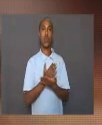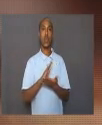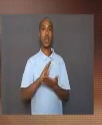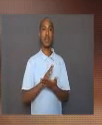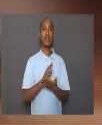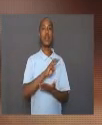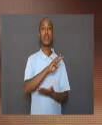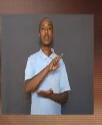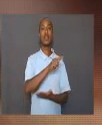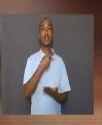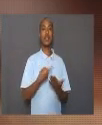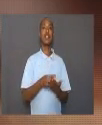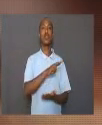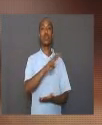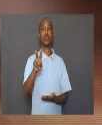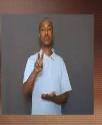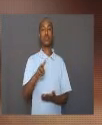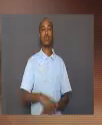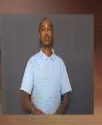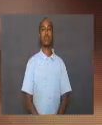these two extremes.